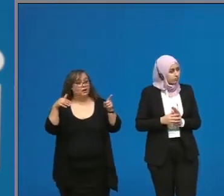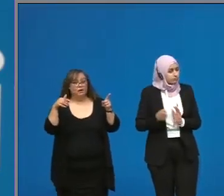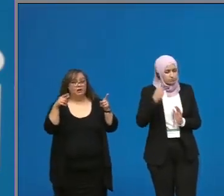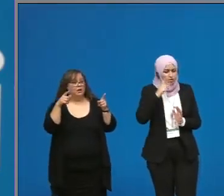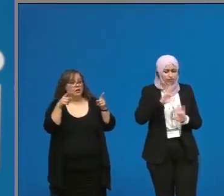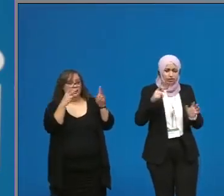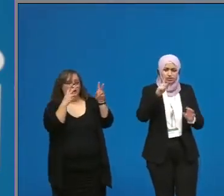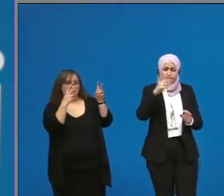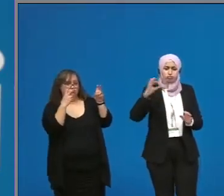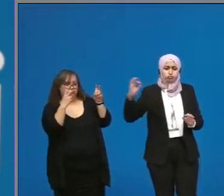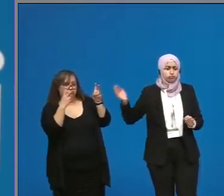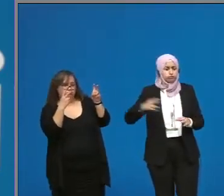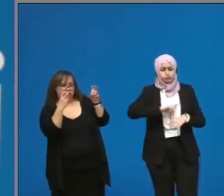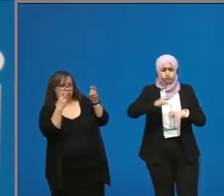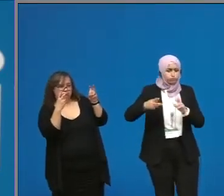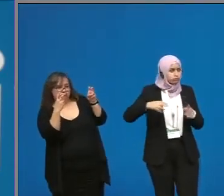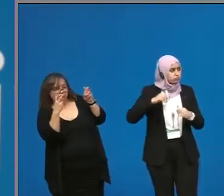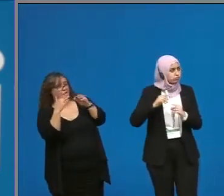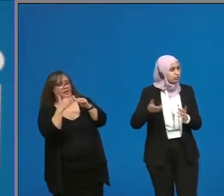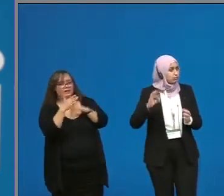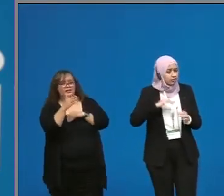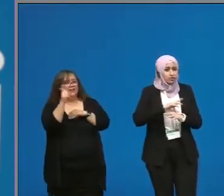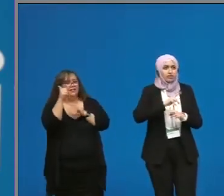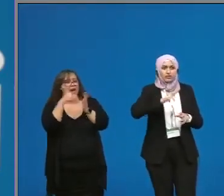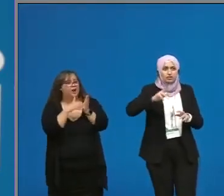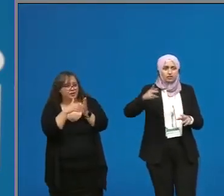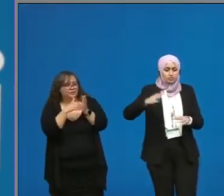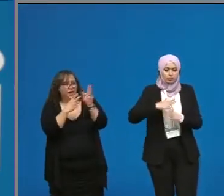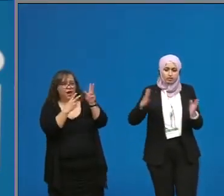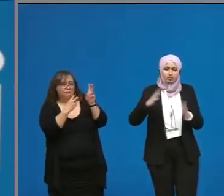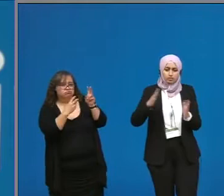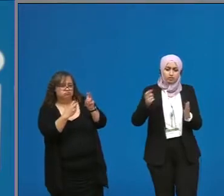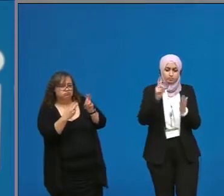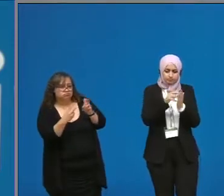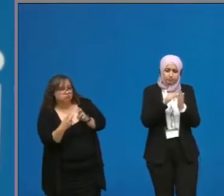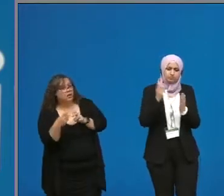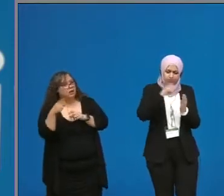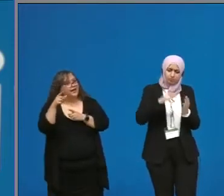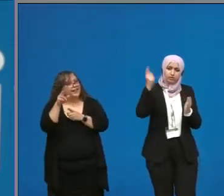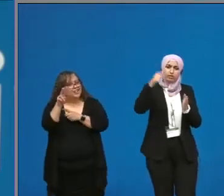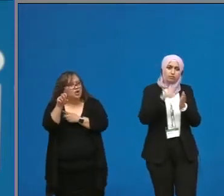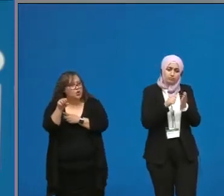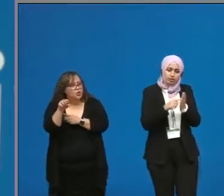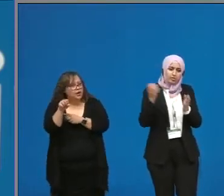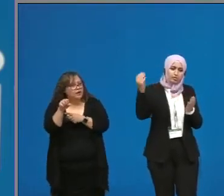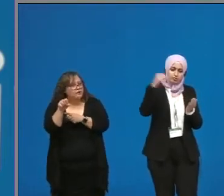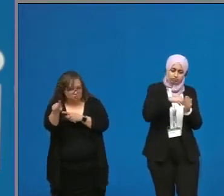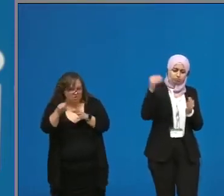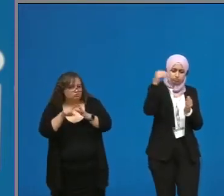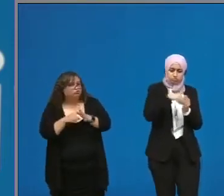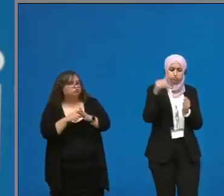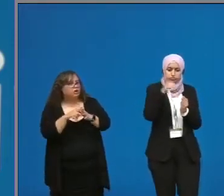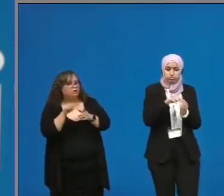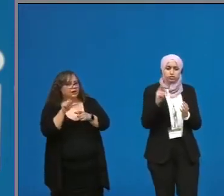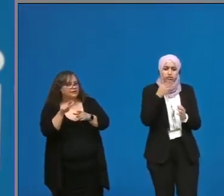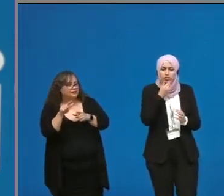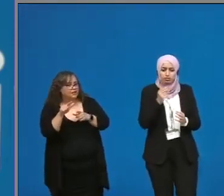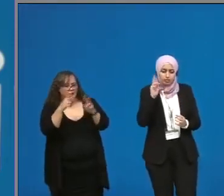way. Tens of thousands of downloads, and then comments. I will show you, inshallah, some comments. People telling him, thank you so